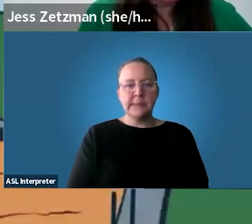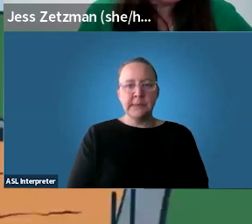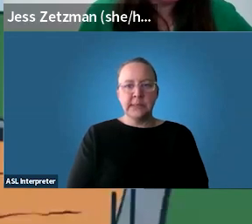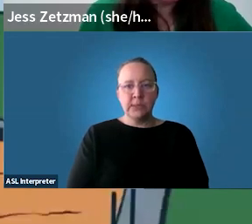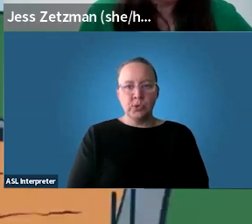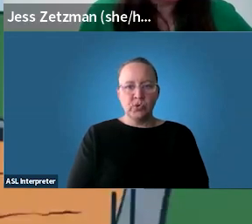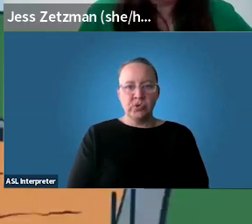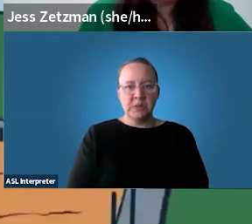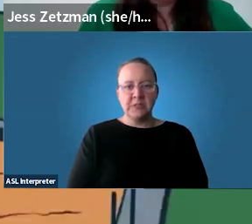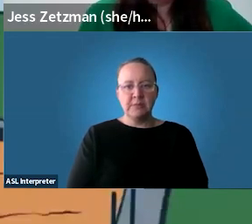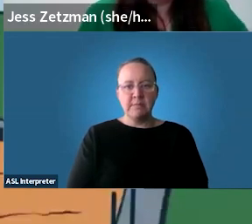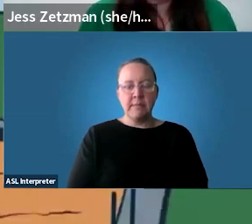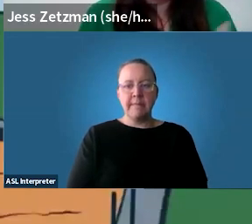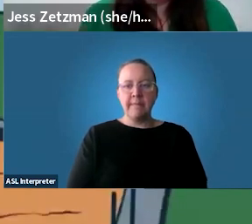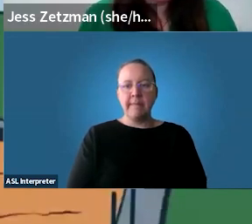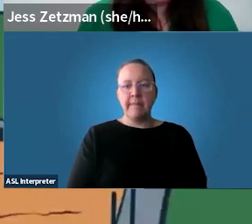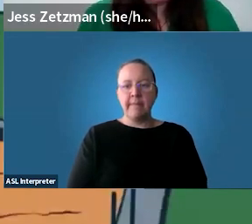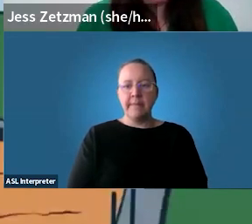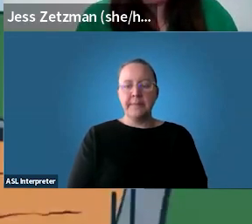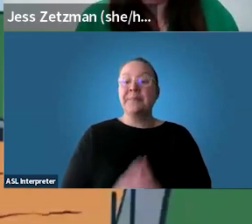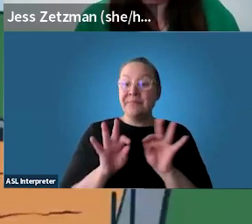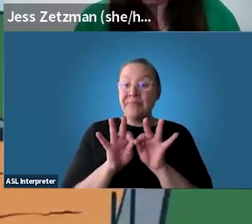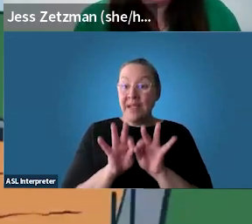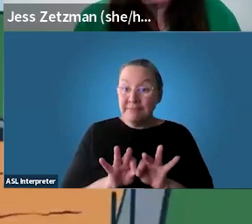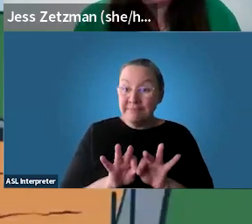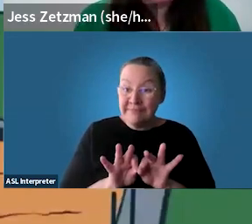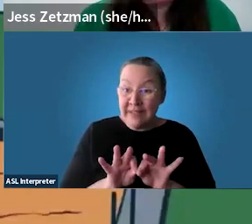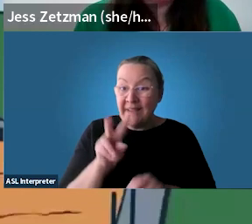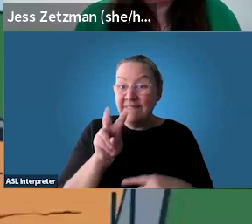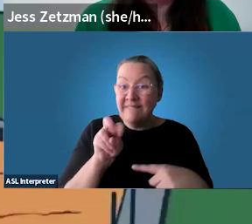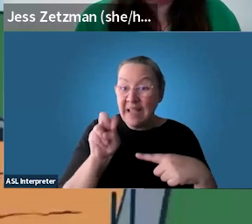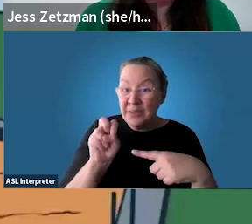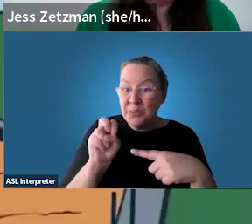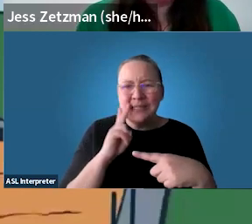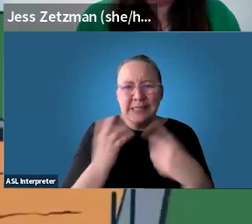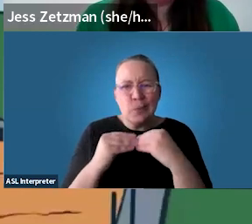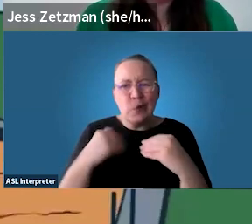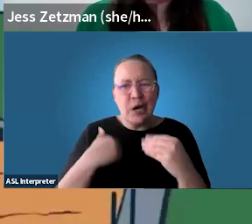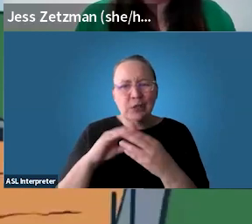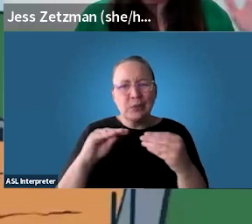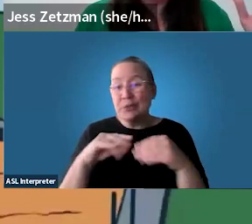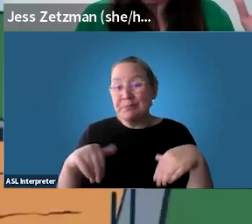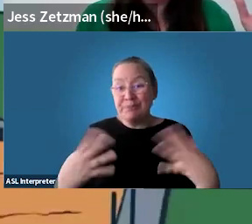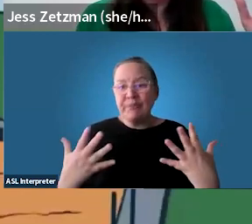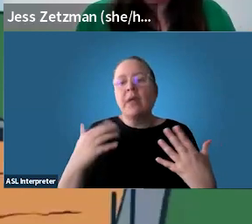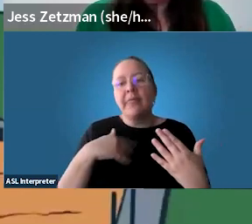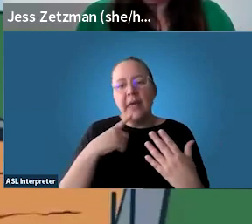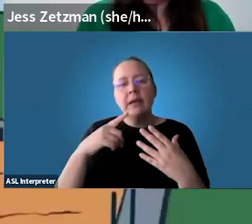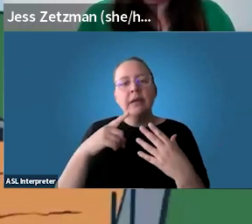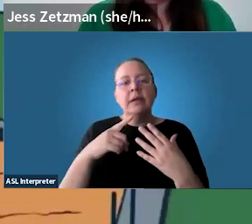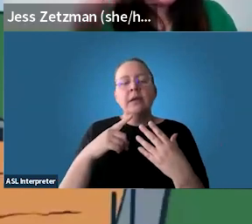So a value that we want to be seeing in our stories more is that couples